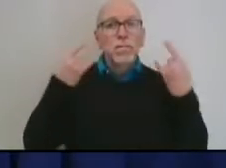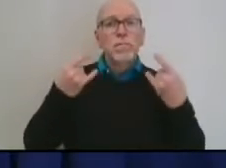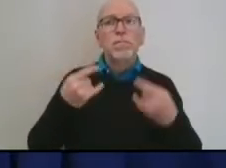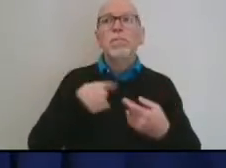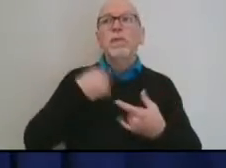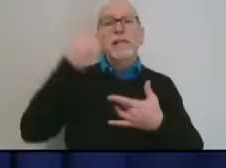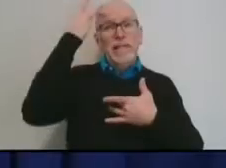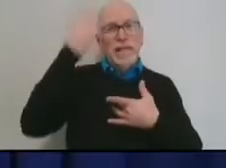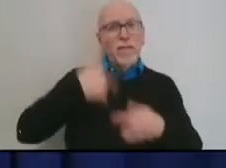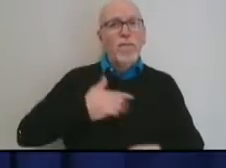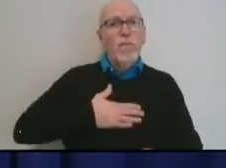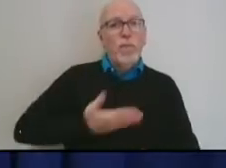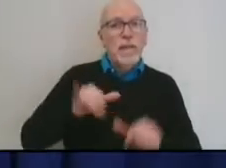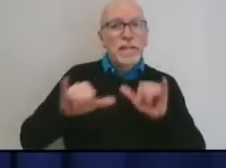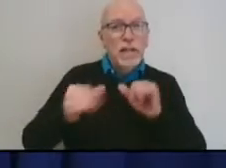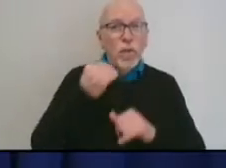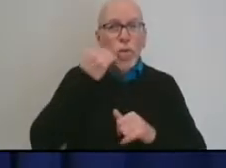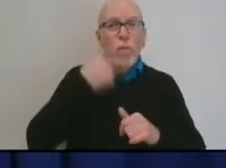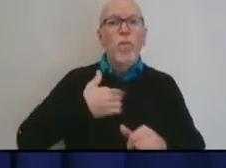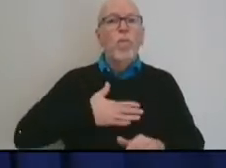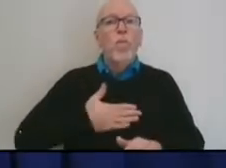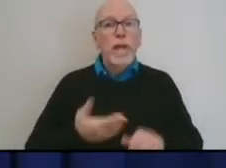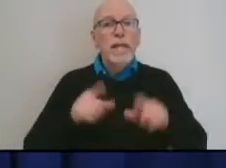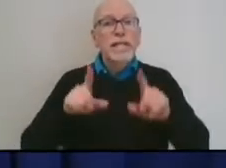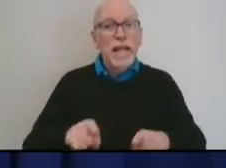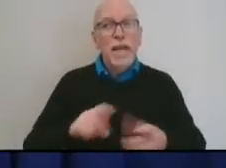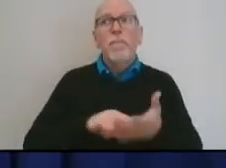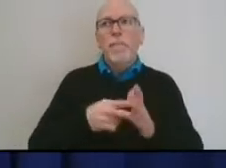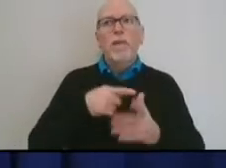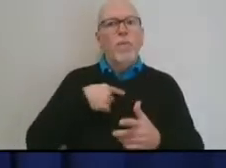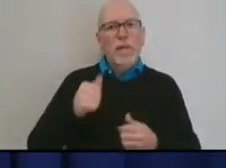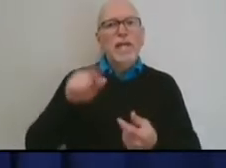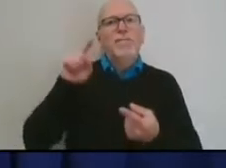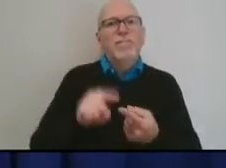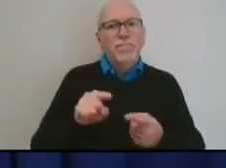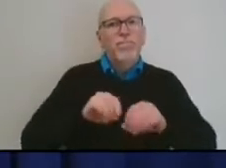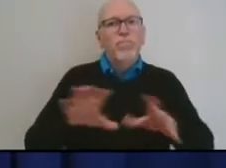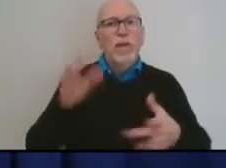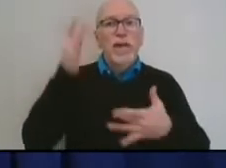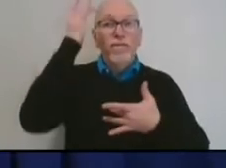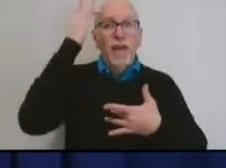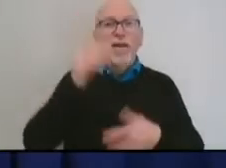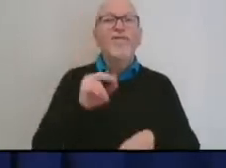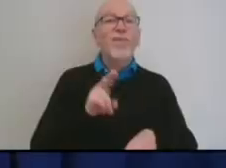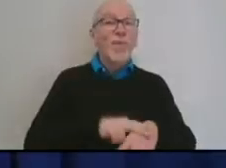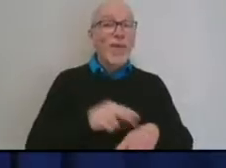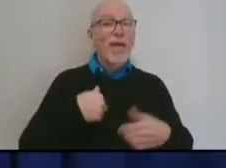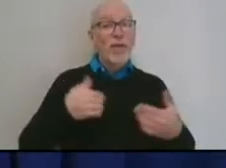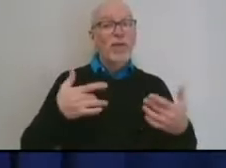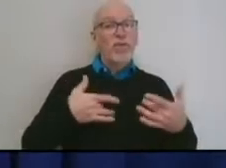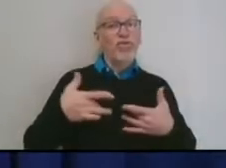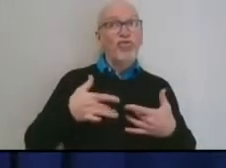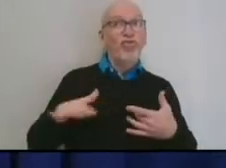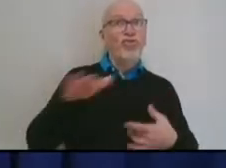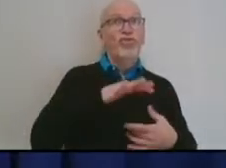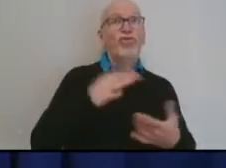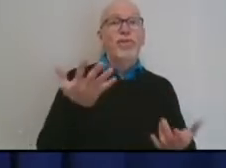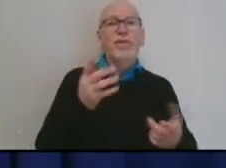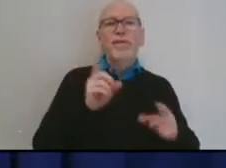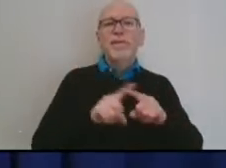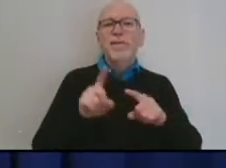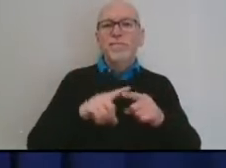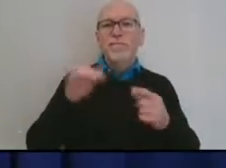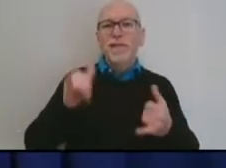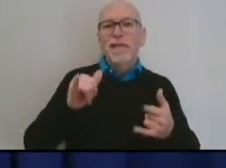and get tested, that we could really decrease the spread of this virus. There is, of course, the concern out there about the different variants,